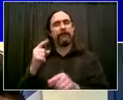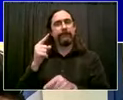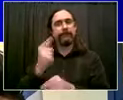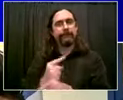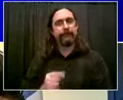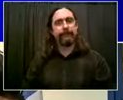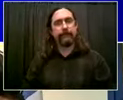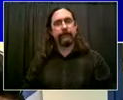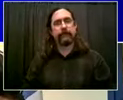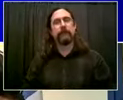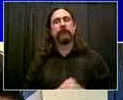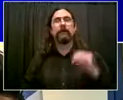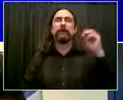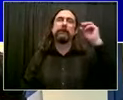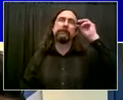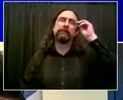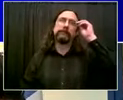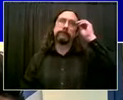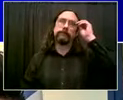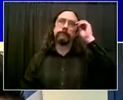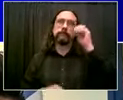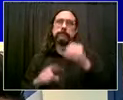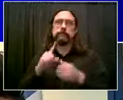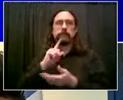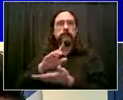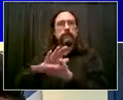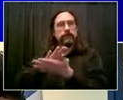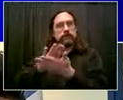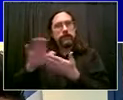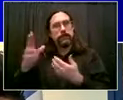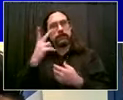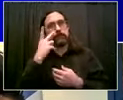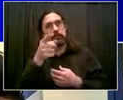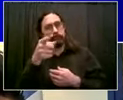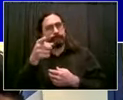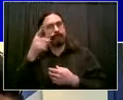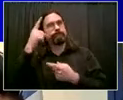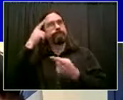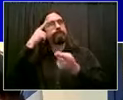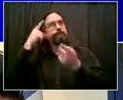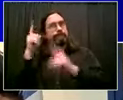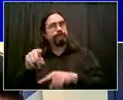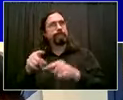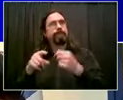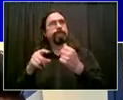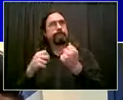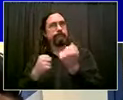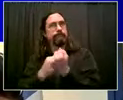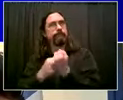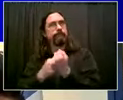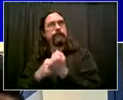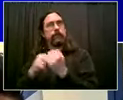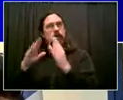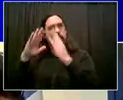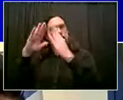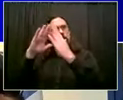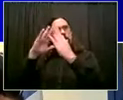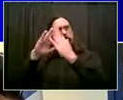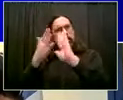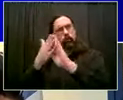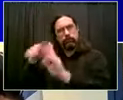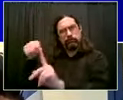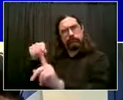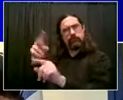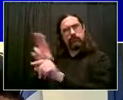solutions as well. You really appreciate, and it's something I appreciate about you, the whole bandwidth courts, DAs, police, but also cure